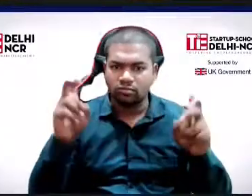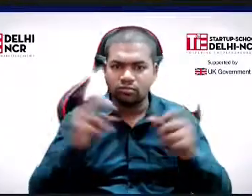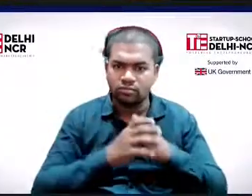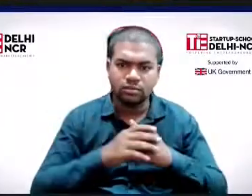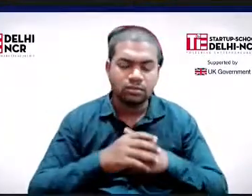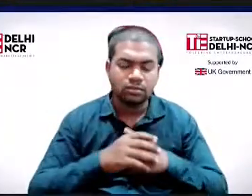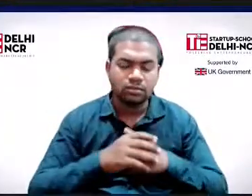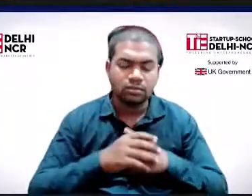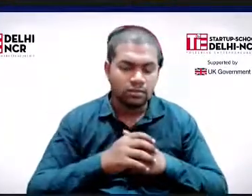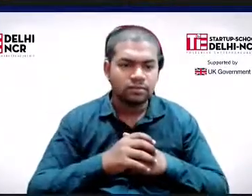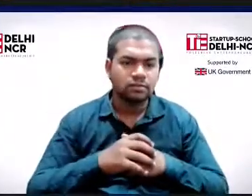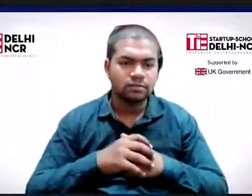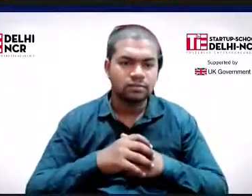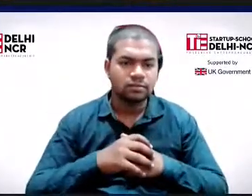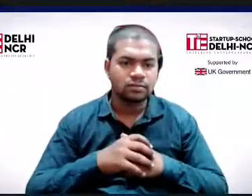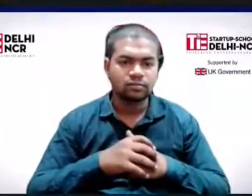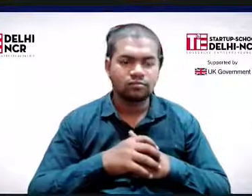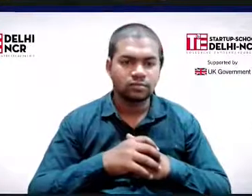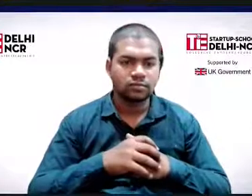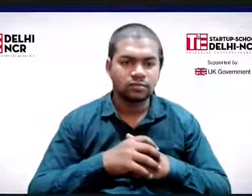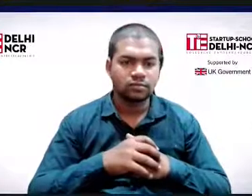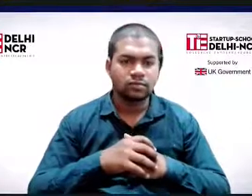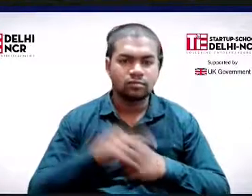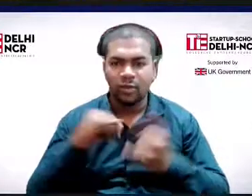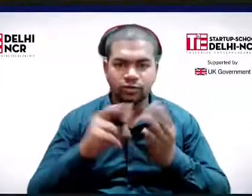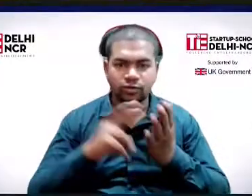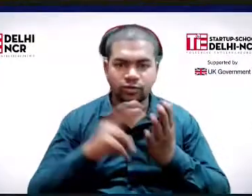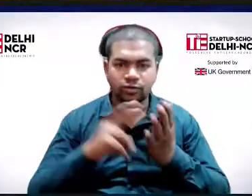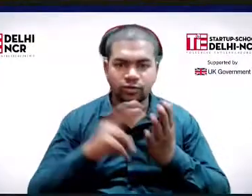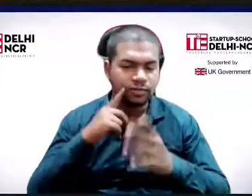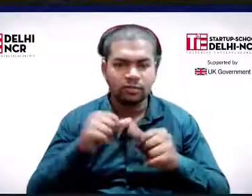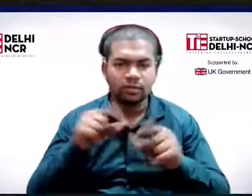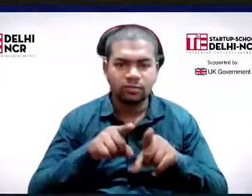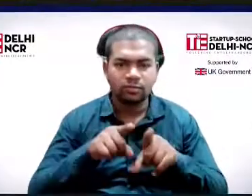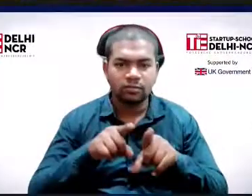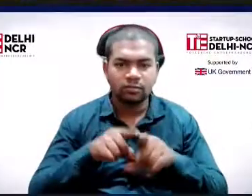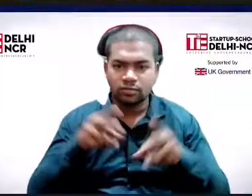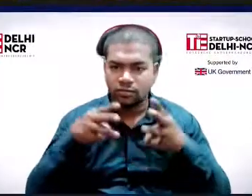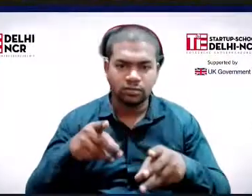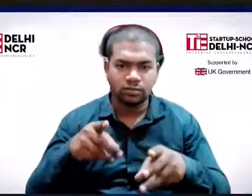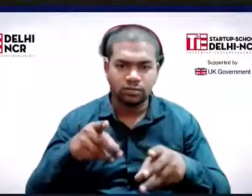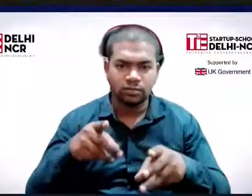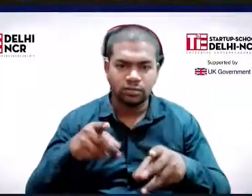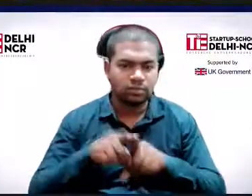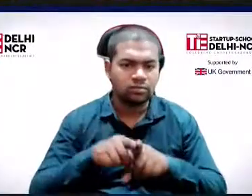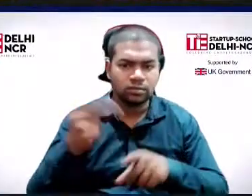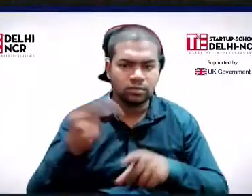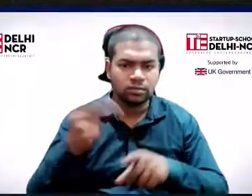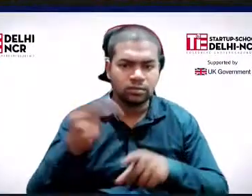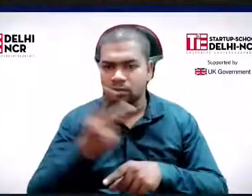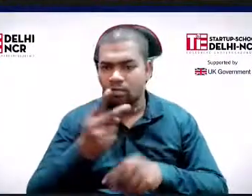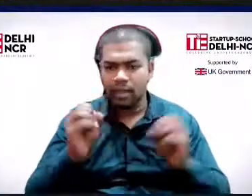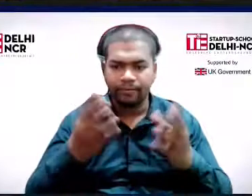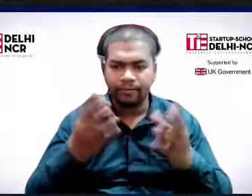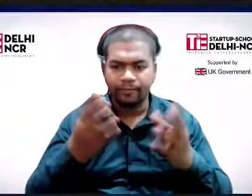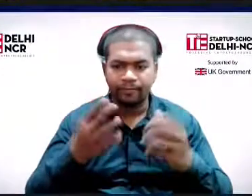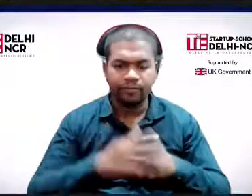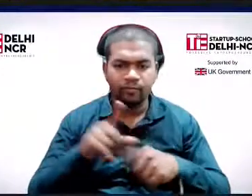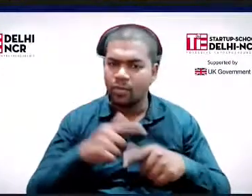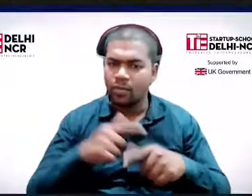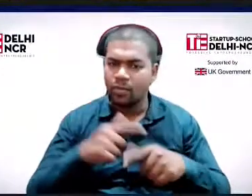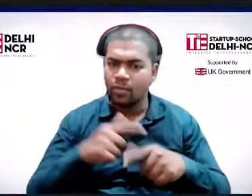into. And as Sonia has a journey into brand, my journey into brand began quite long